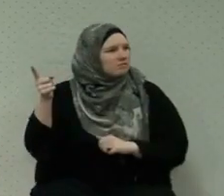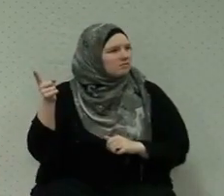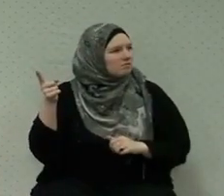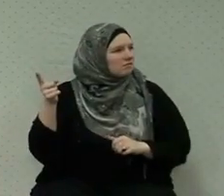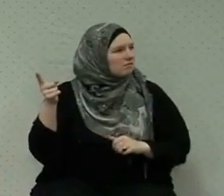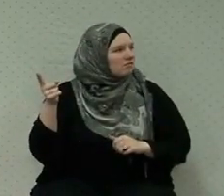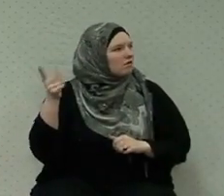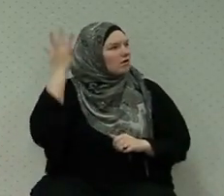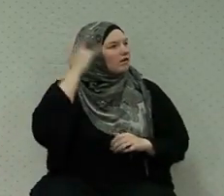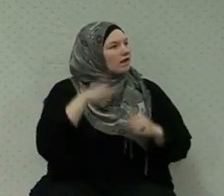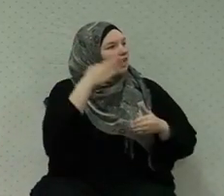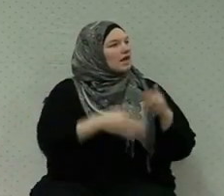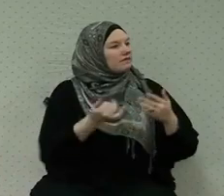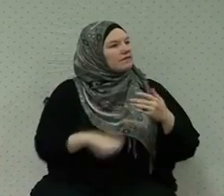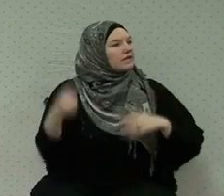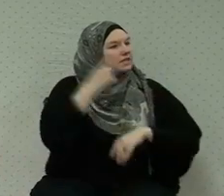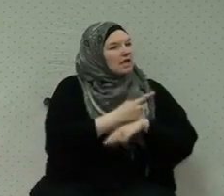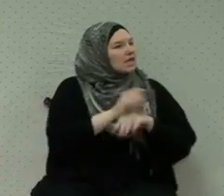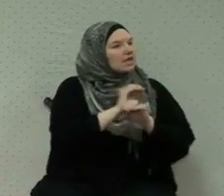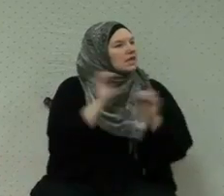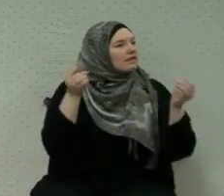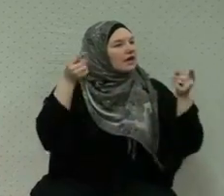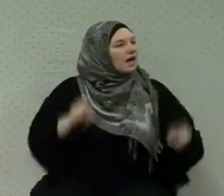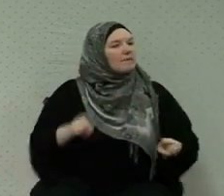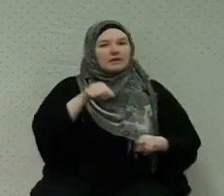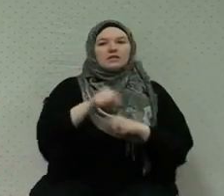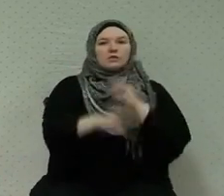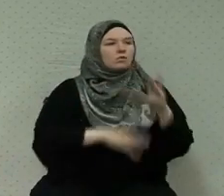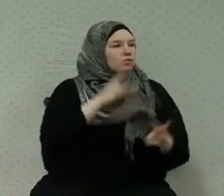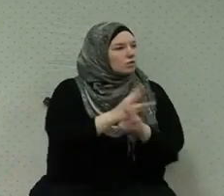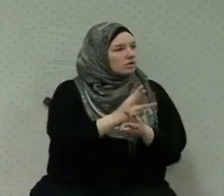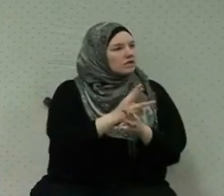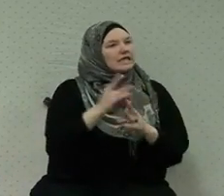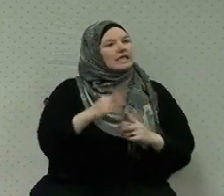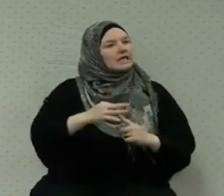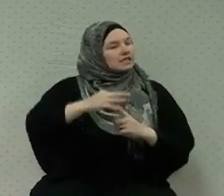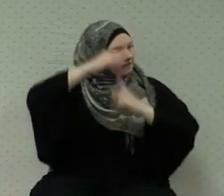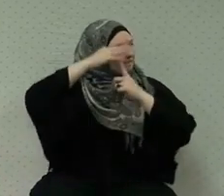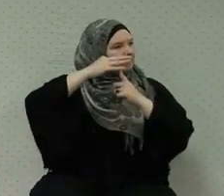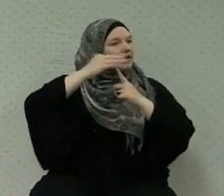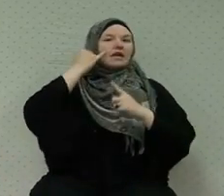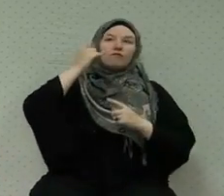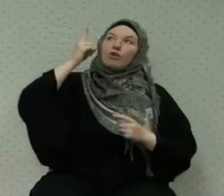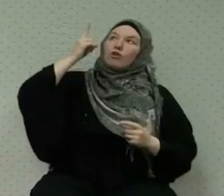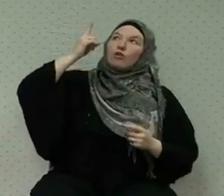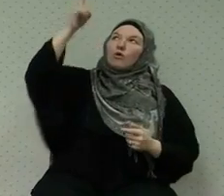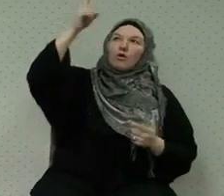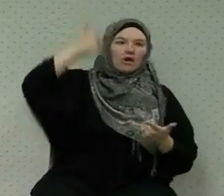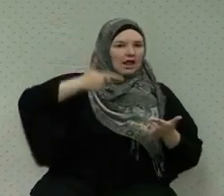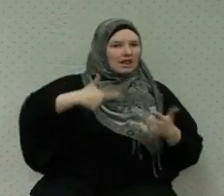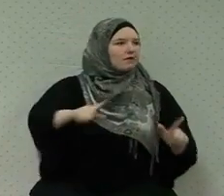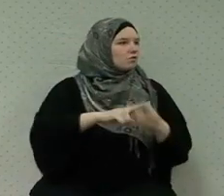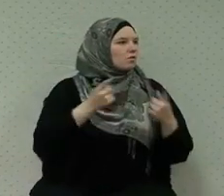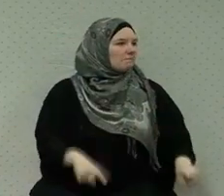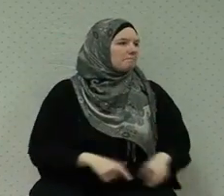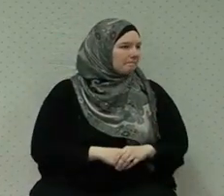the end of the day, nothing happens in this world except if Allah allows it to happen.